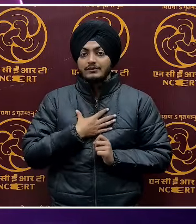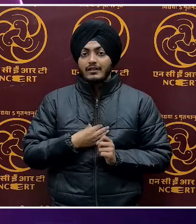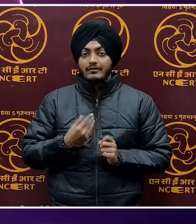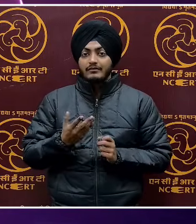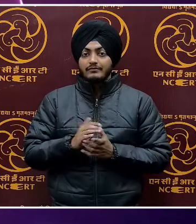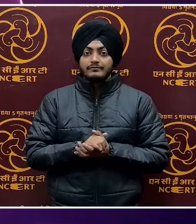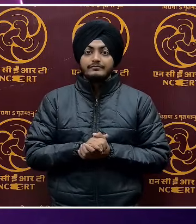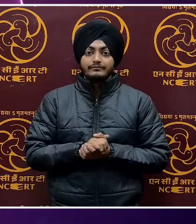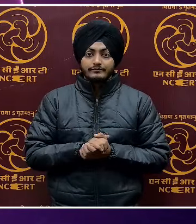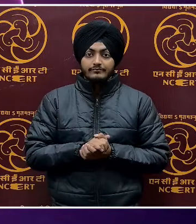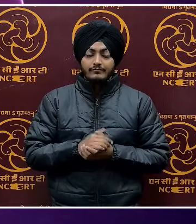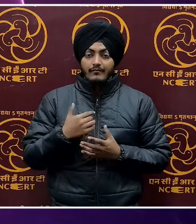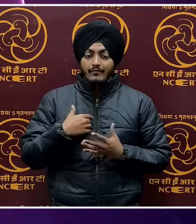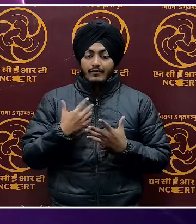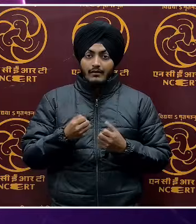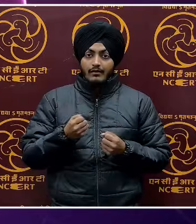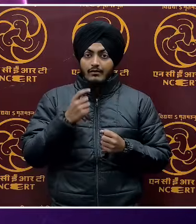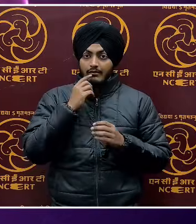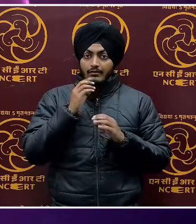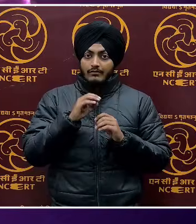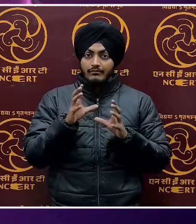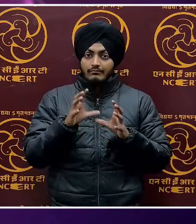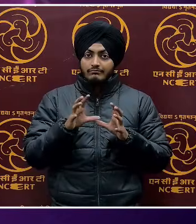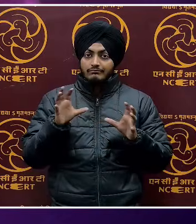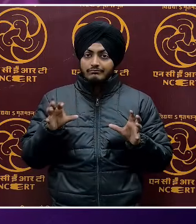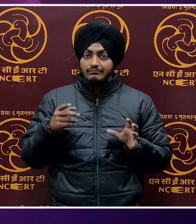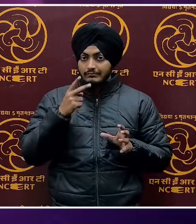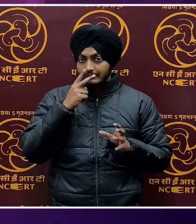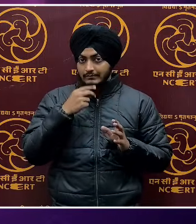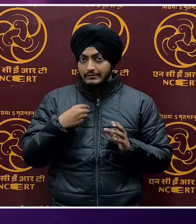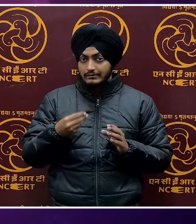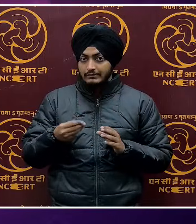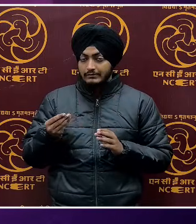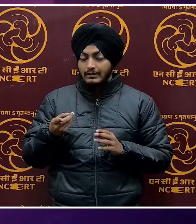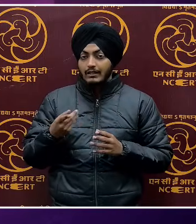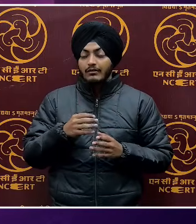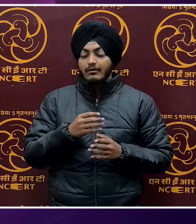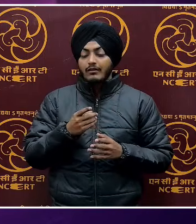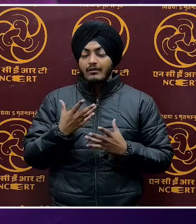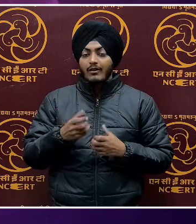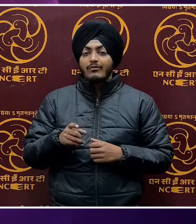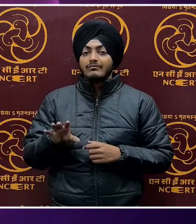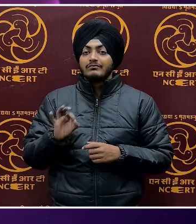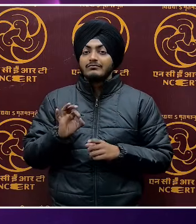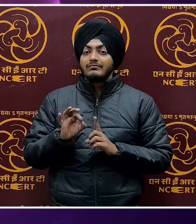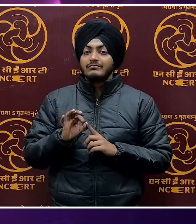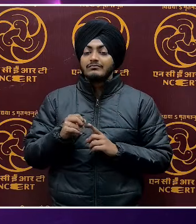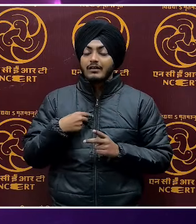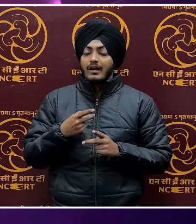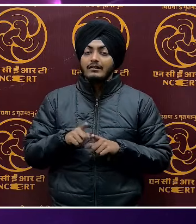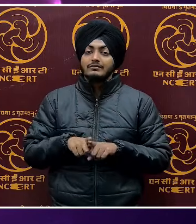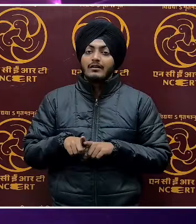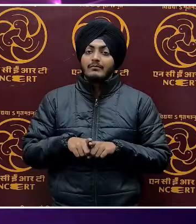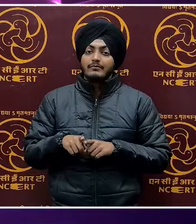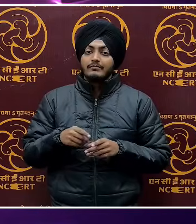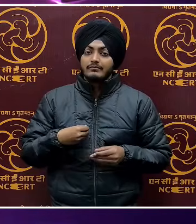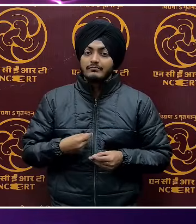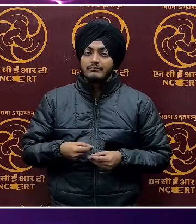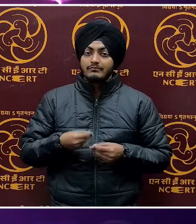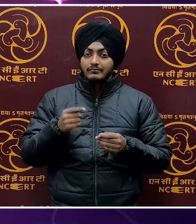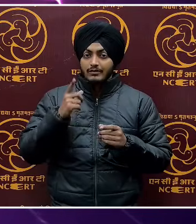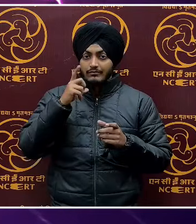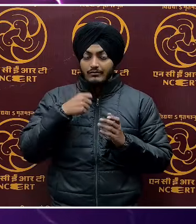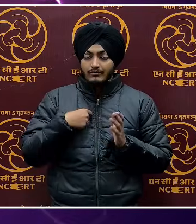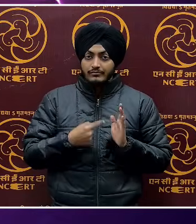Okay. So I will give these emojis to you. Okay. And now what you have to do, I will give you a certain example. Okay. Through a